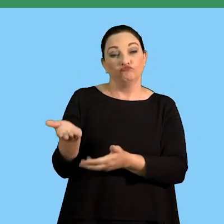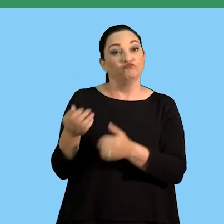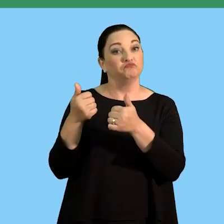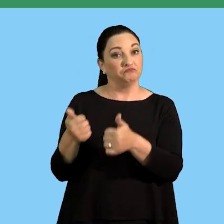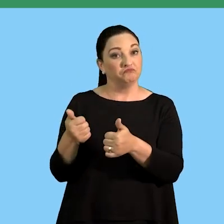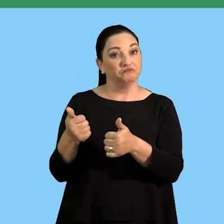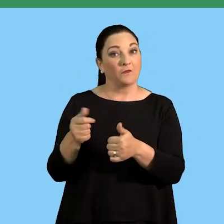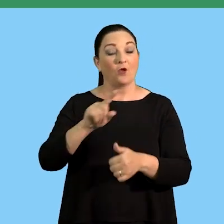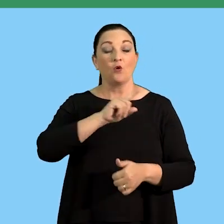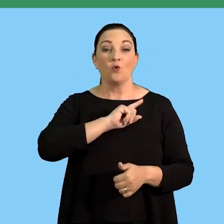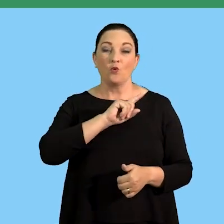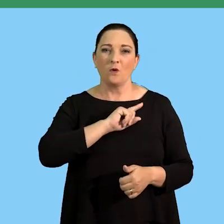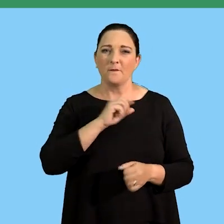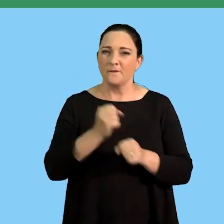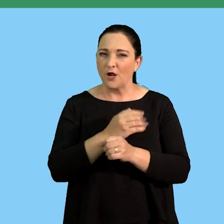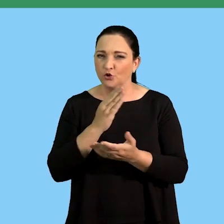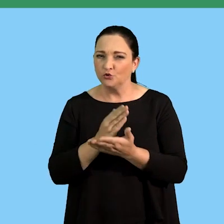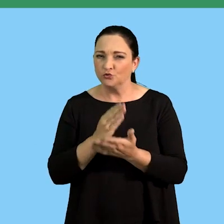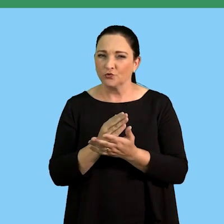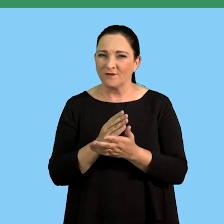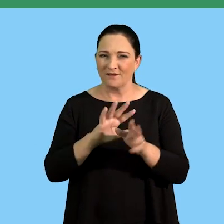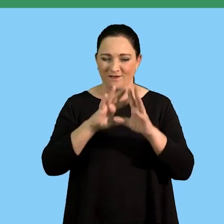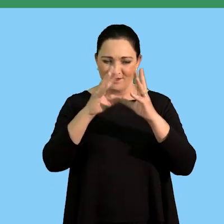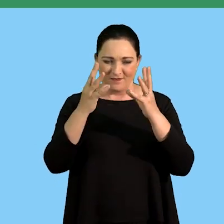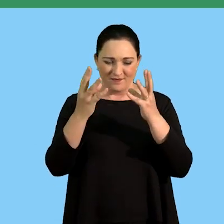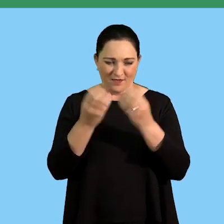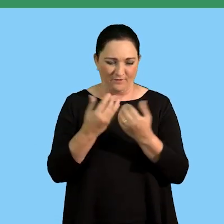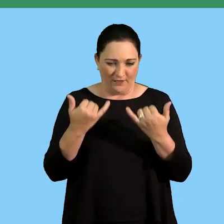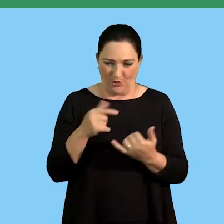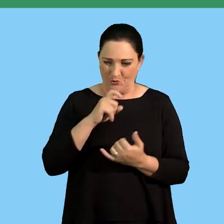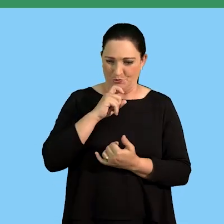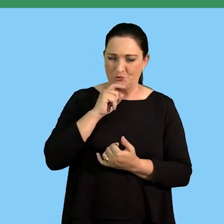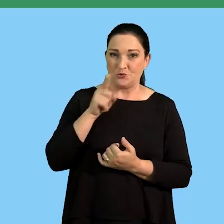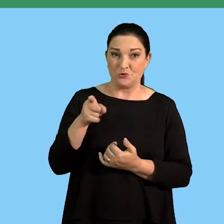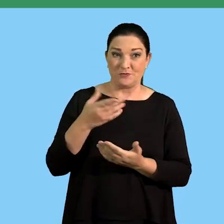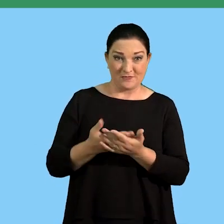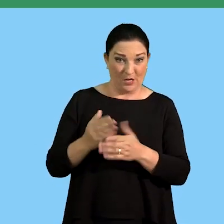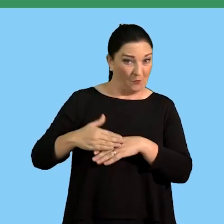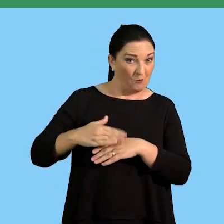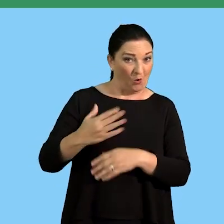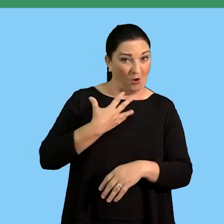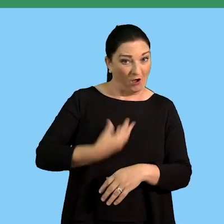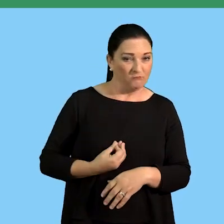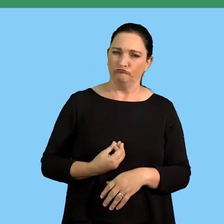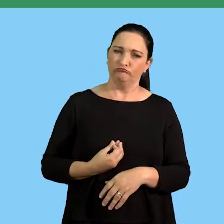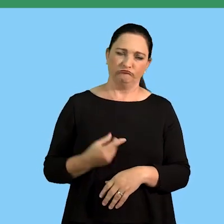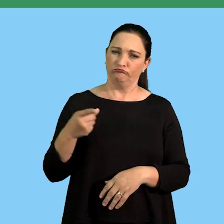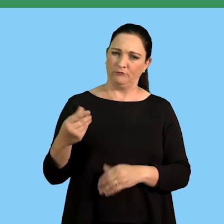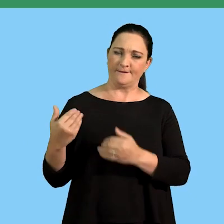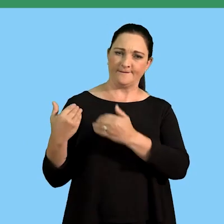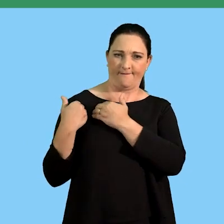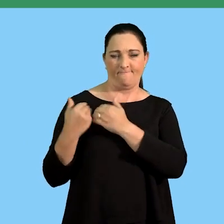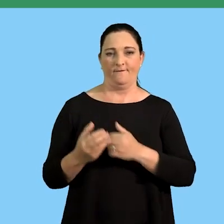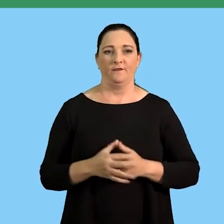to ensure that all the things that are used are not going to cause any harm to this